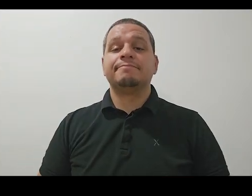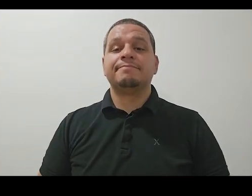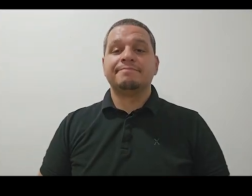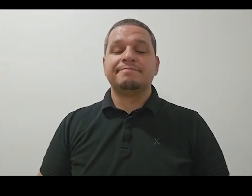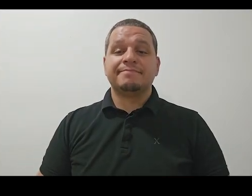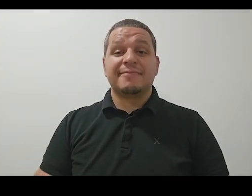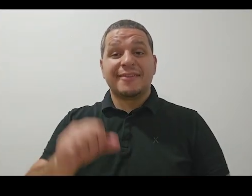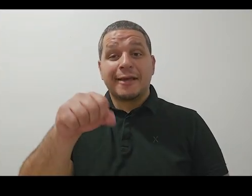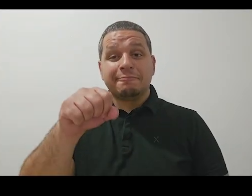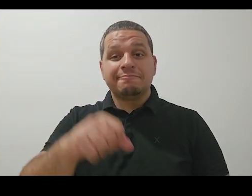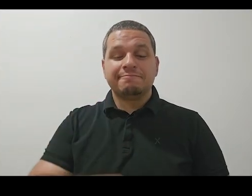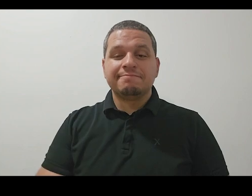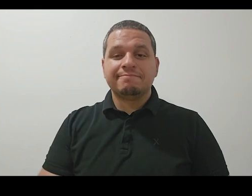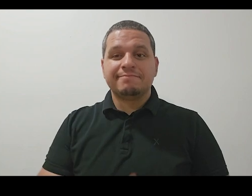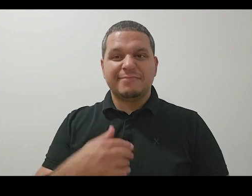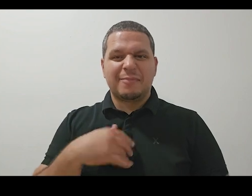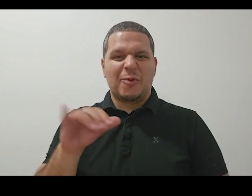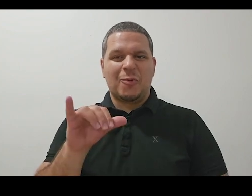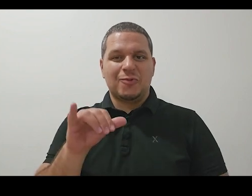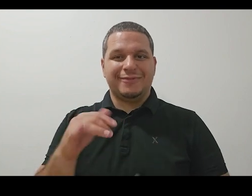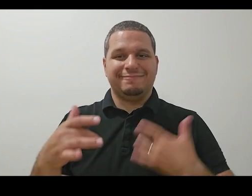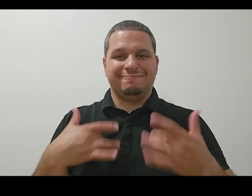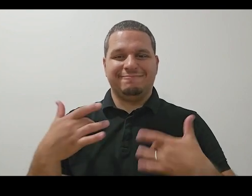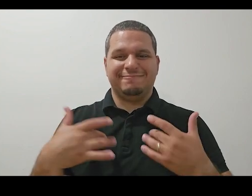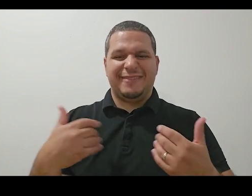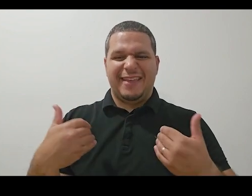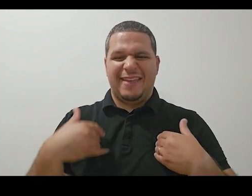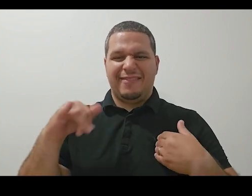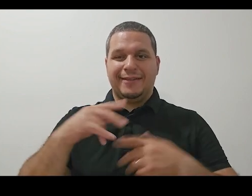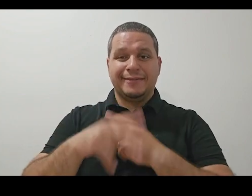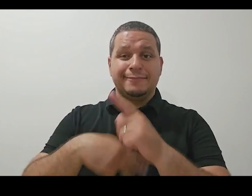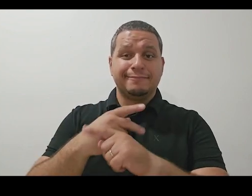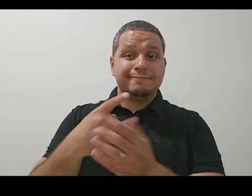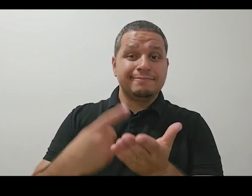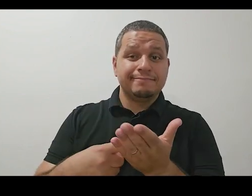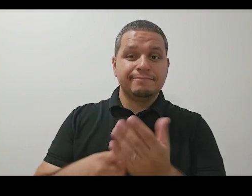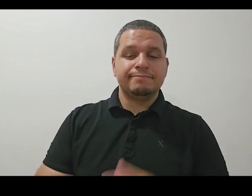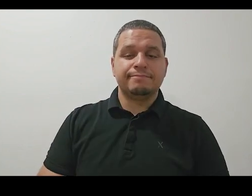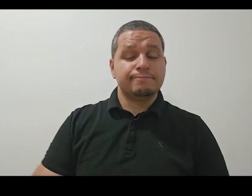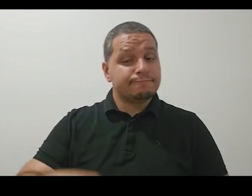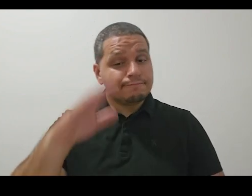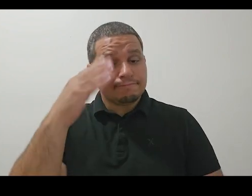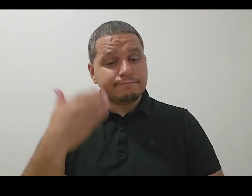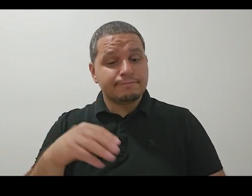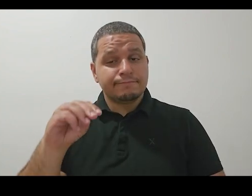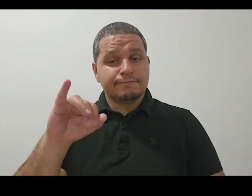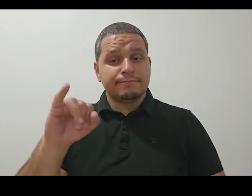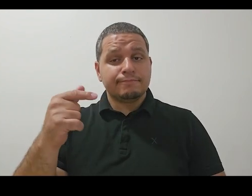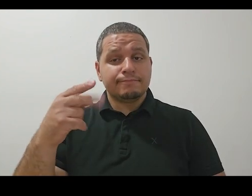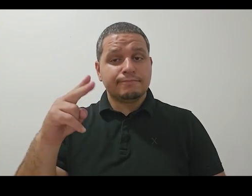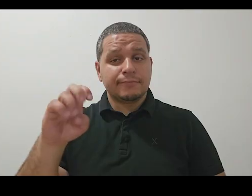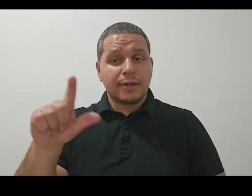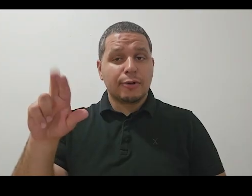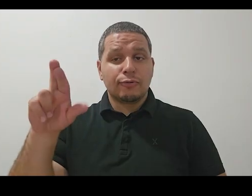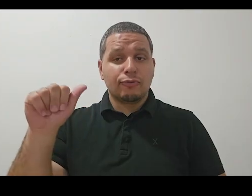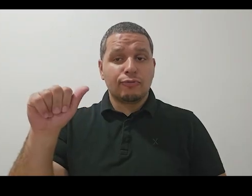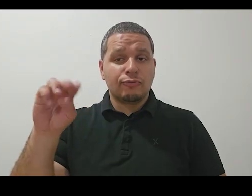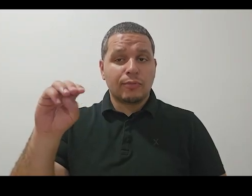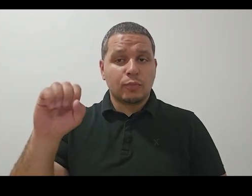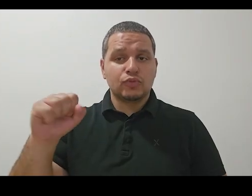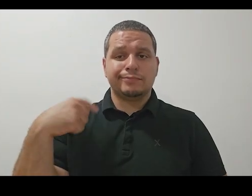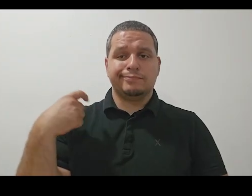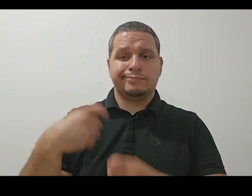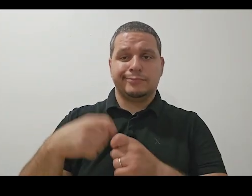Yeah, and I'm also very excited to have this conversation. And my name is Miguel Ramos. I am a Hispanic